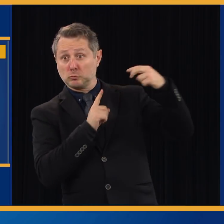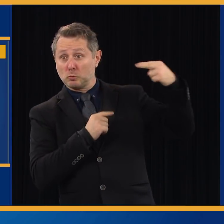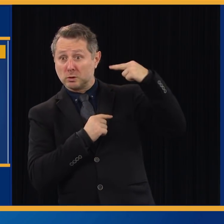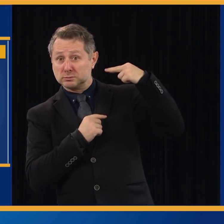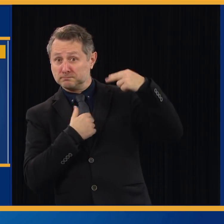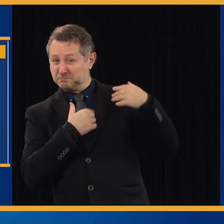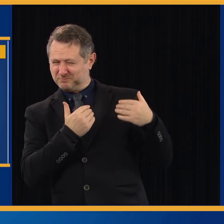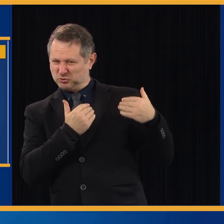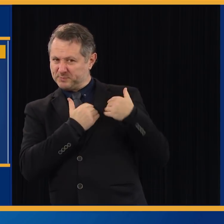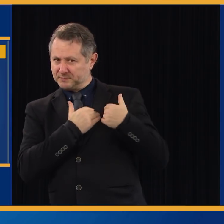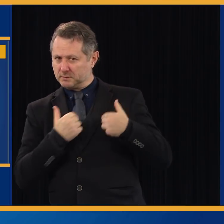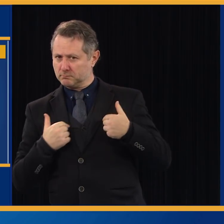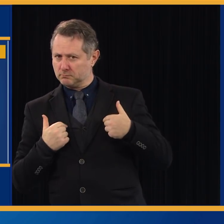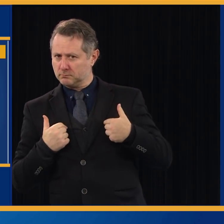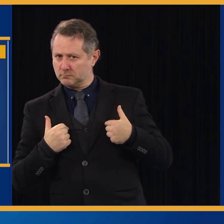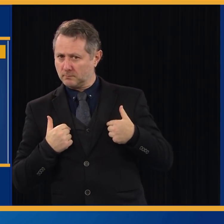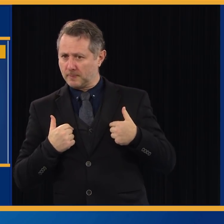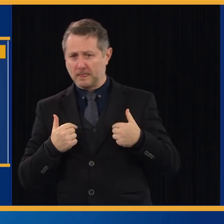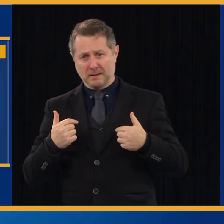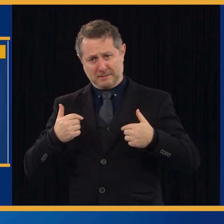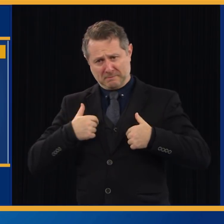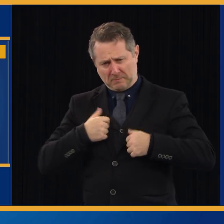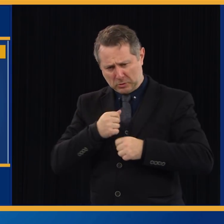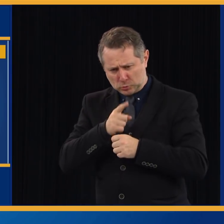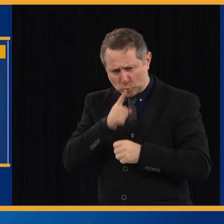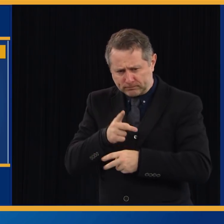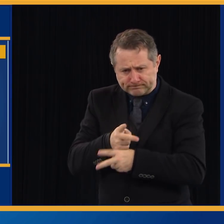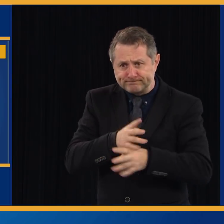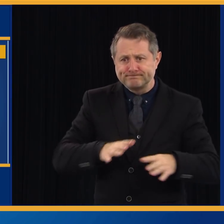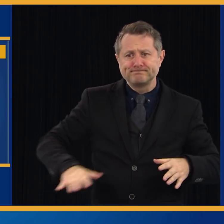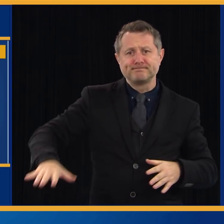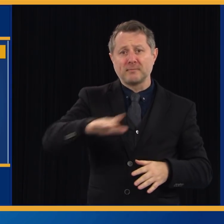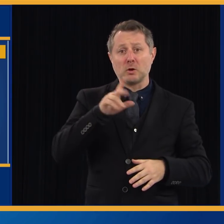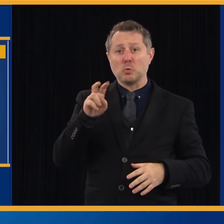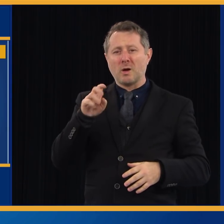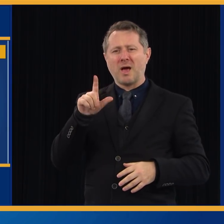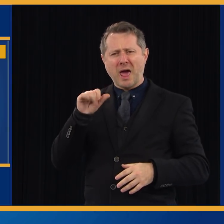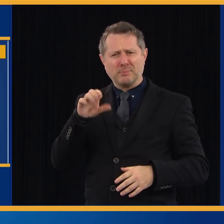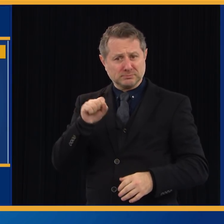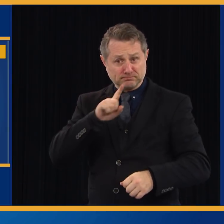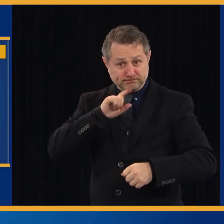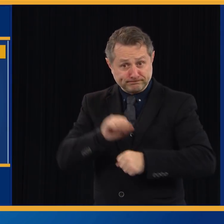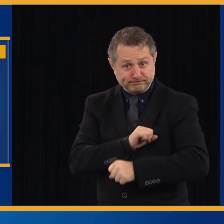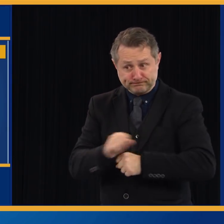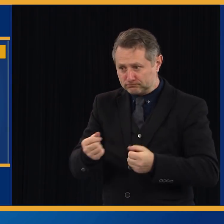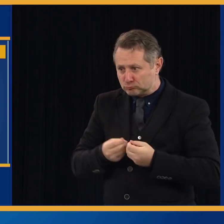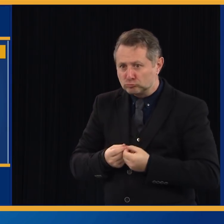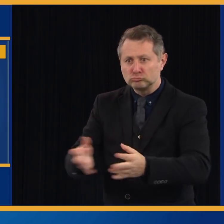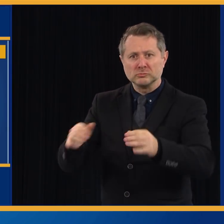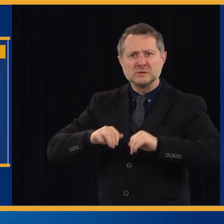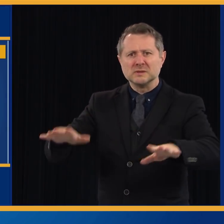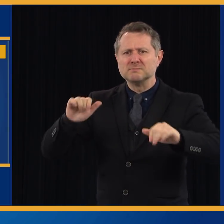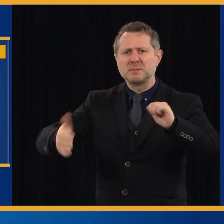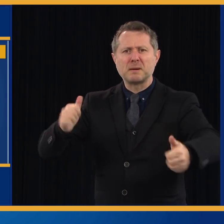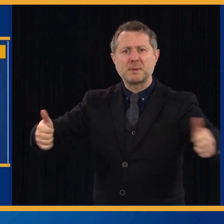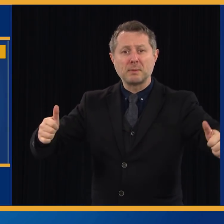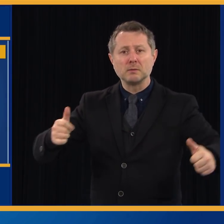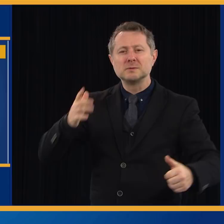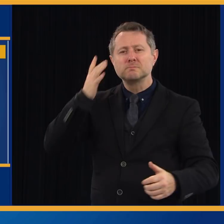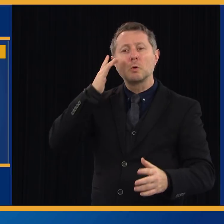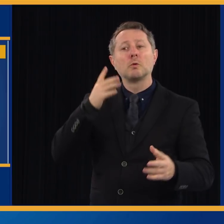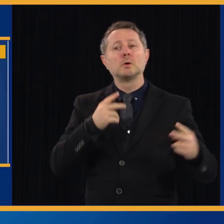those 200 labs actually deploy across the state in a smart way. Hold me